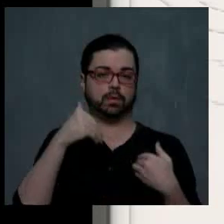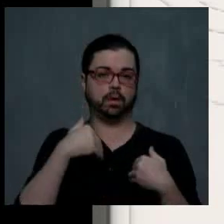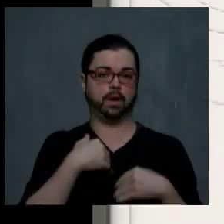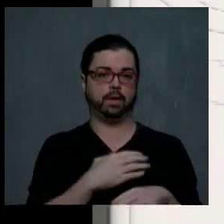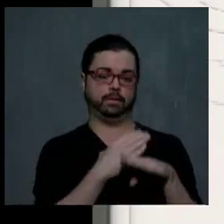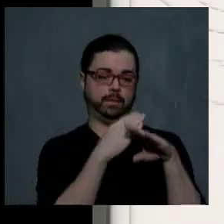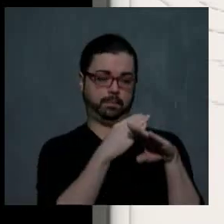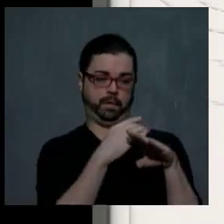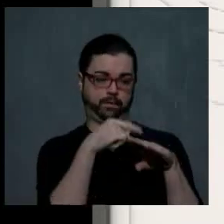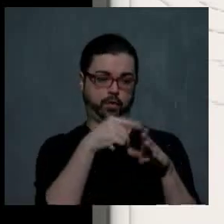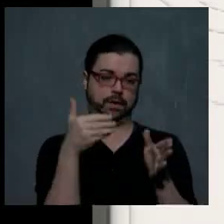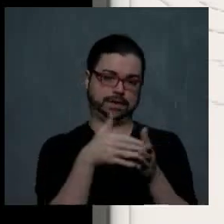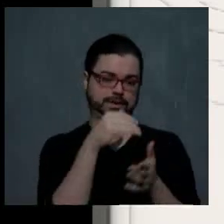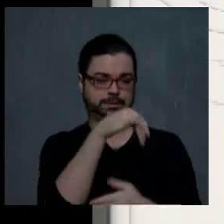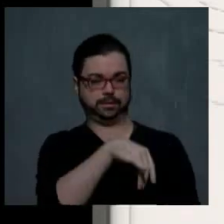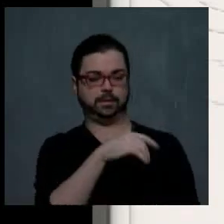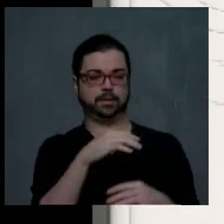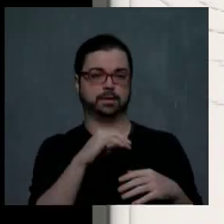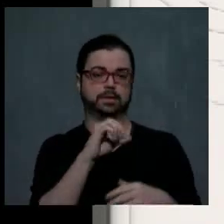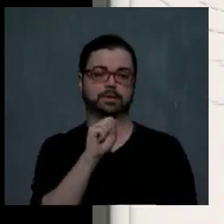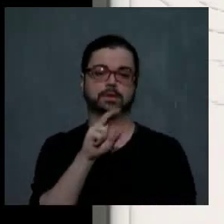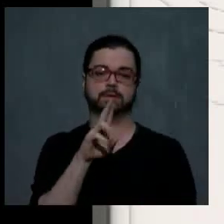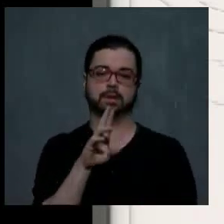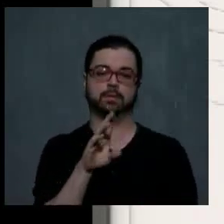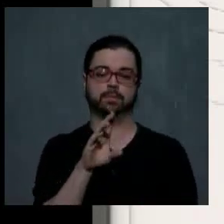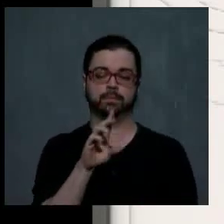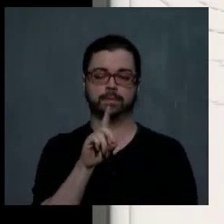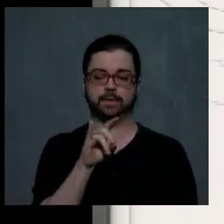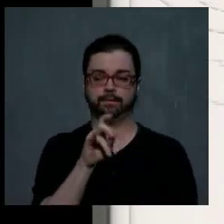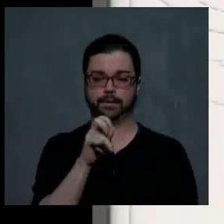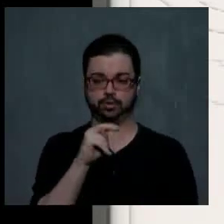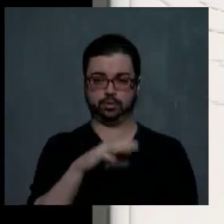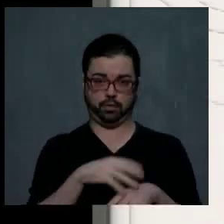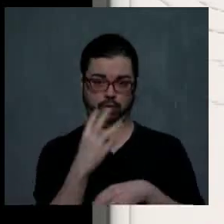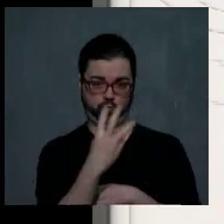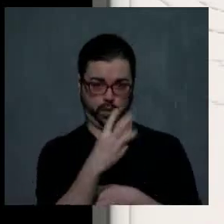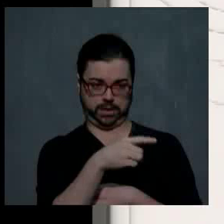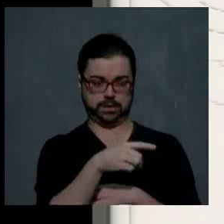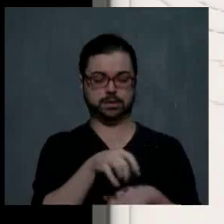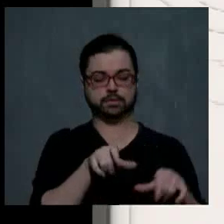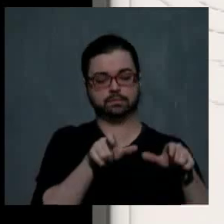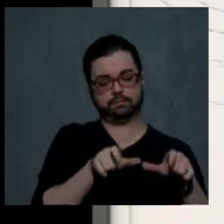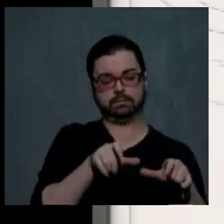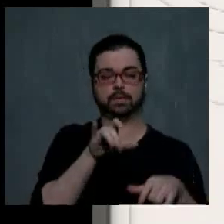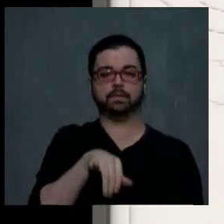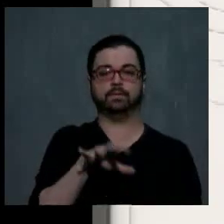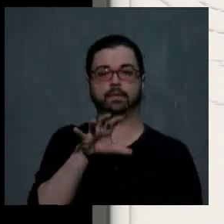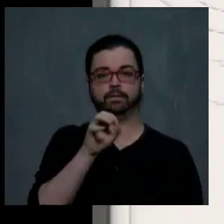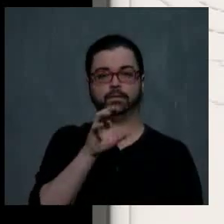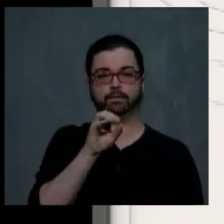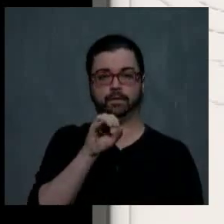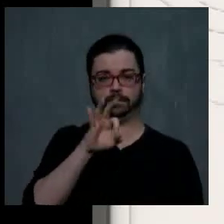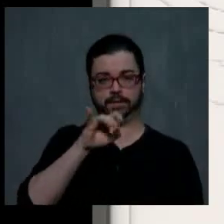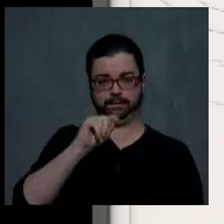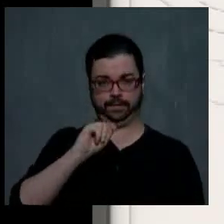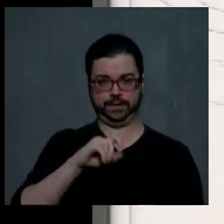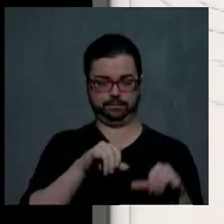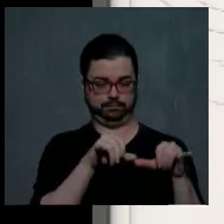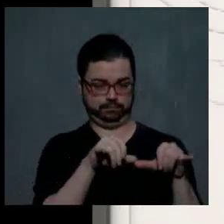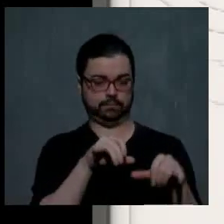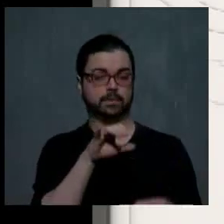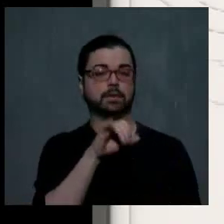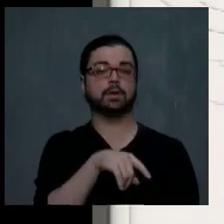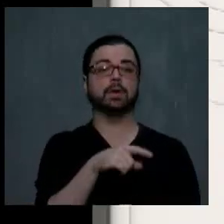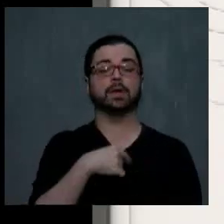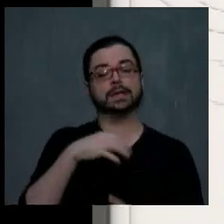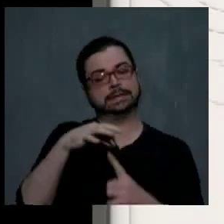the subdivision to the west of 50 feet. And that's except for construction entrance to haul dirt. The